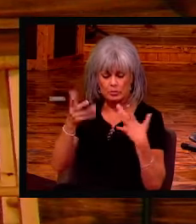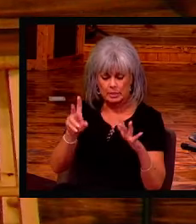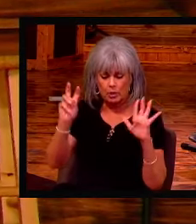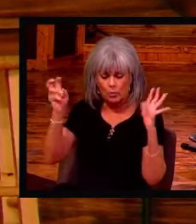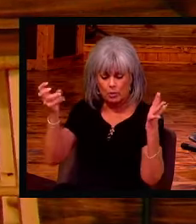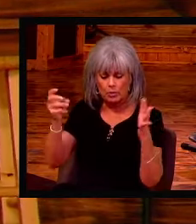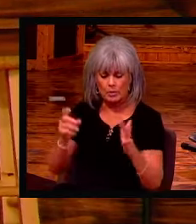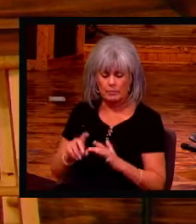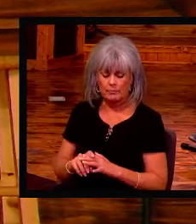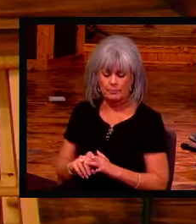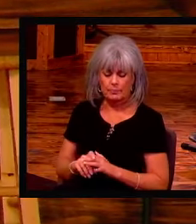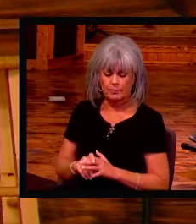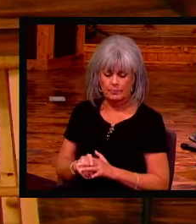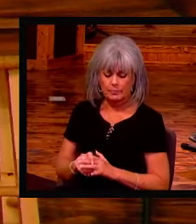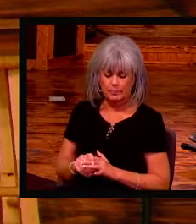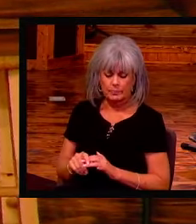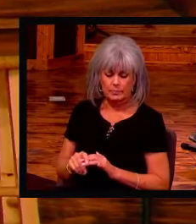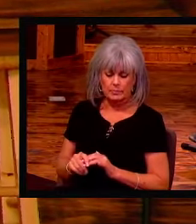the Lord...